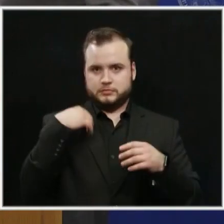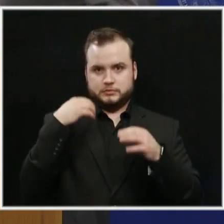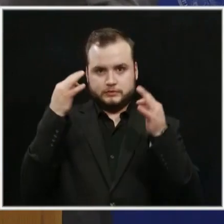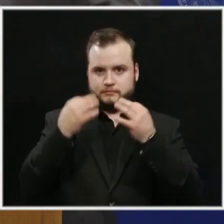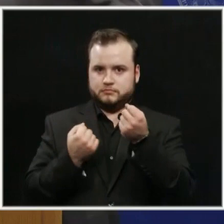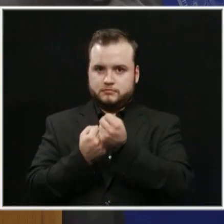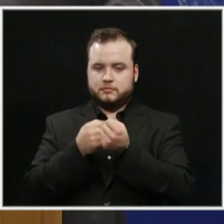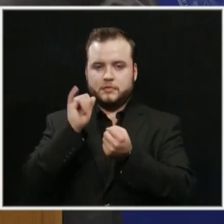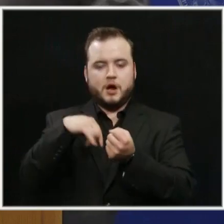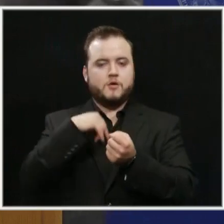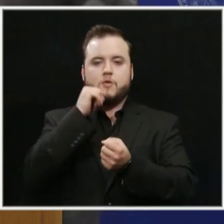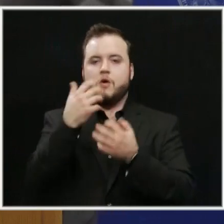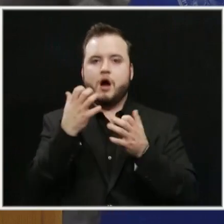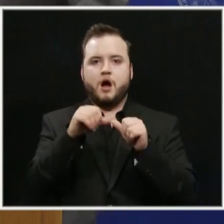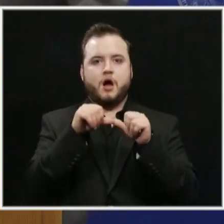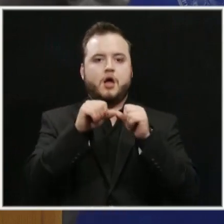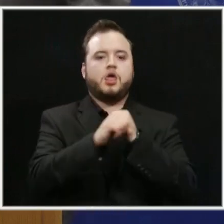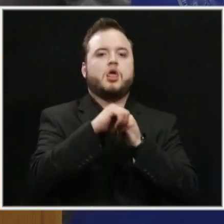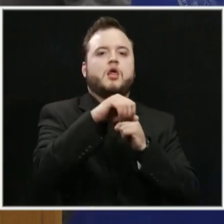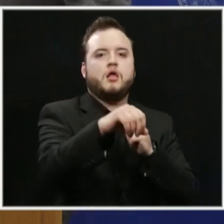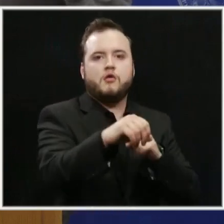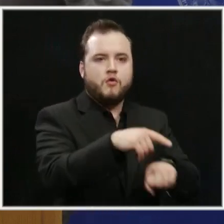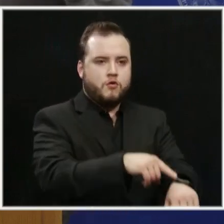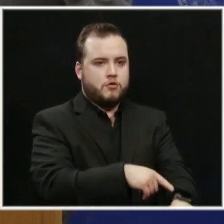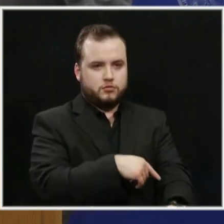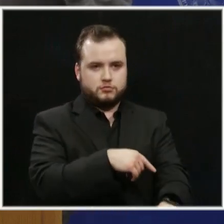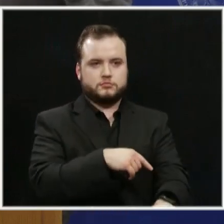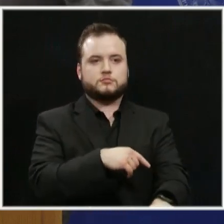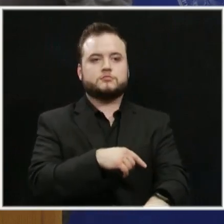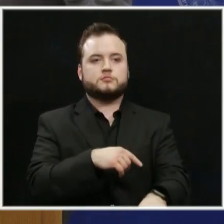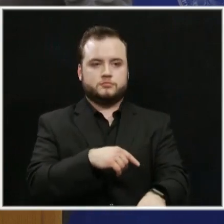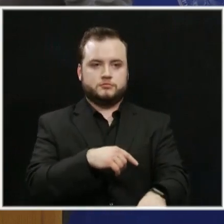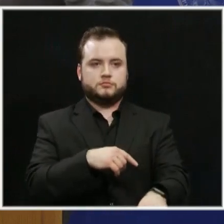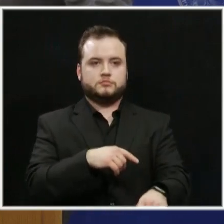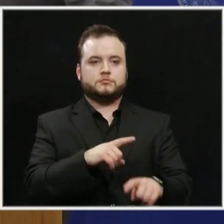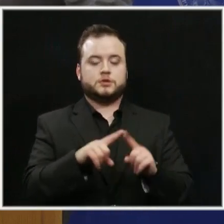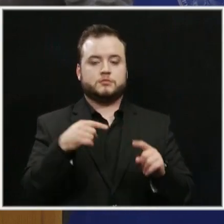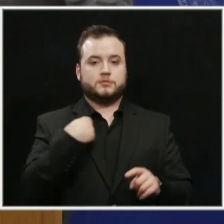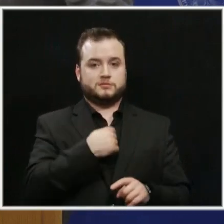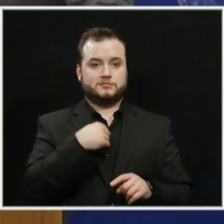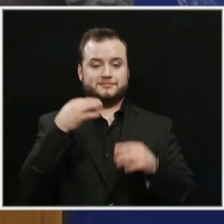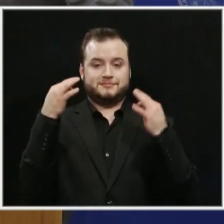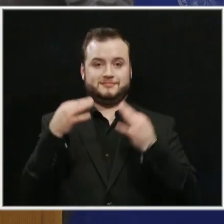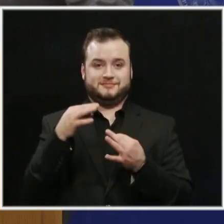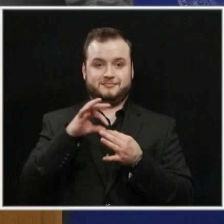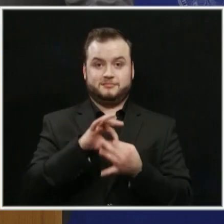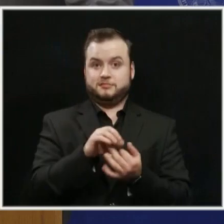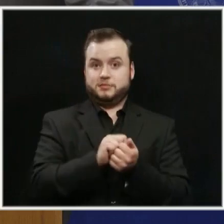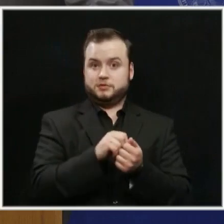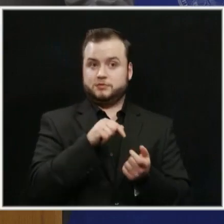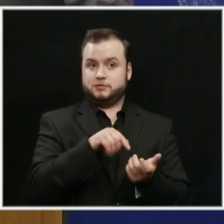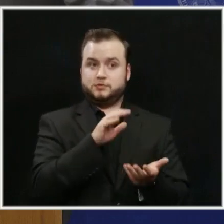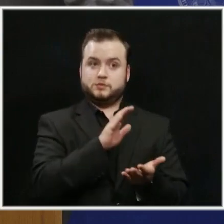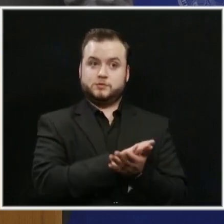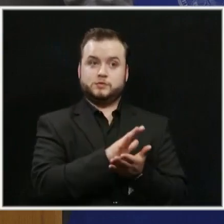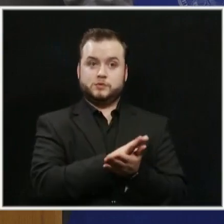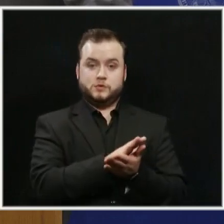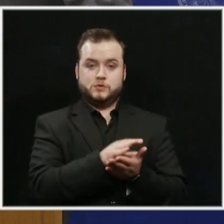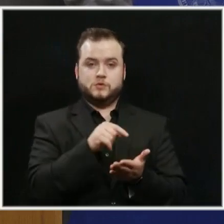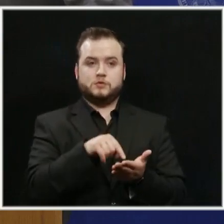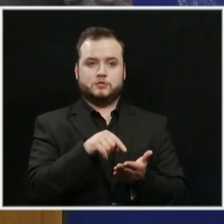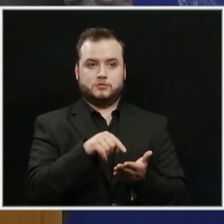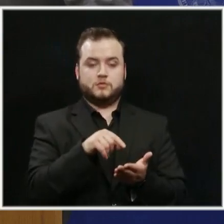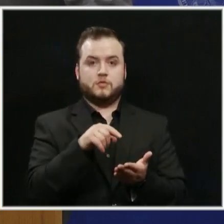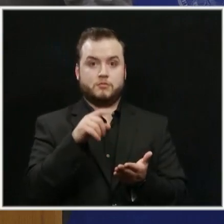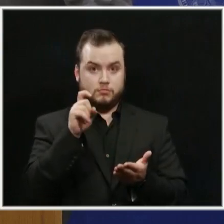and we're changing things. I think you can probably expect that decision on schools, obviously, before or near May 4th. At that point in